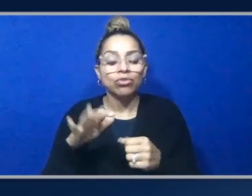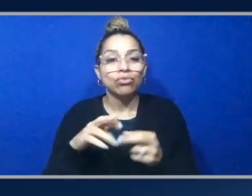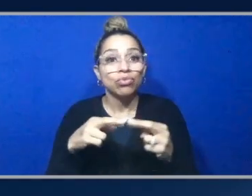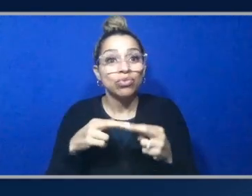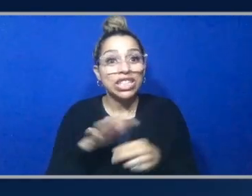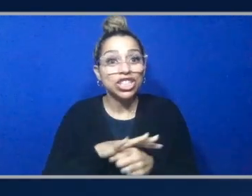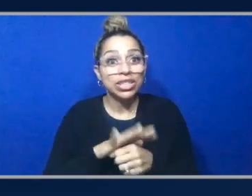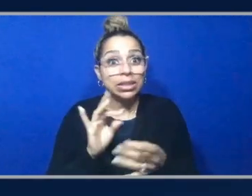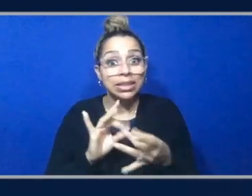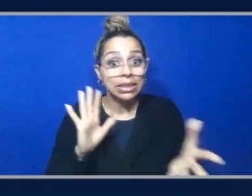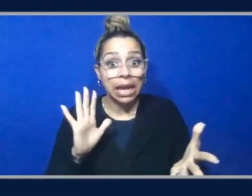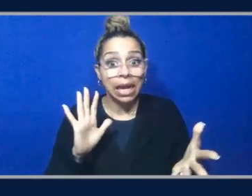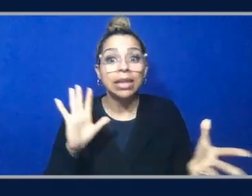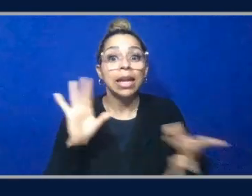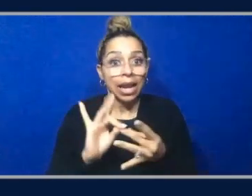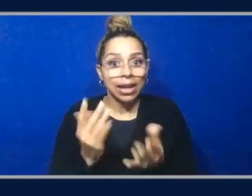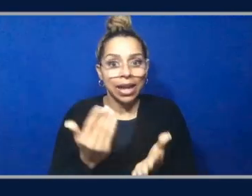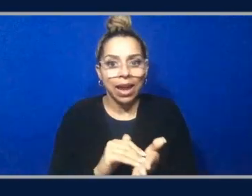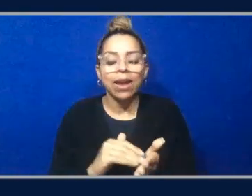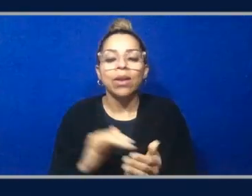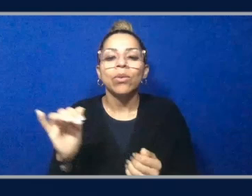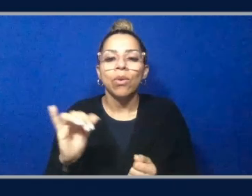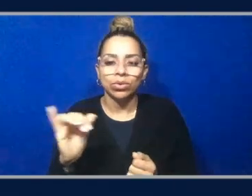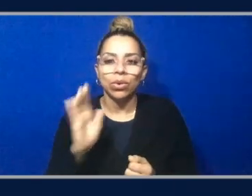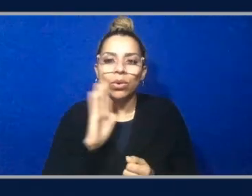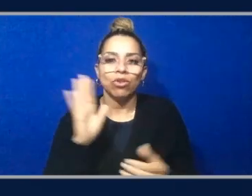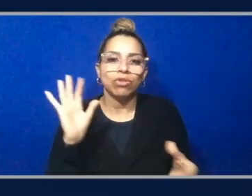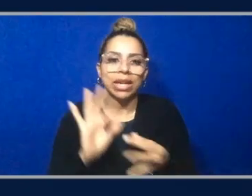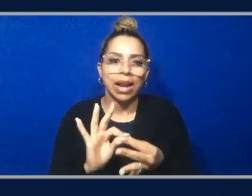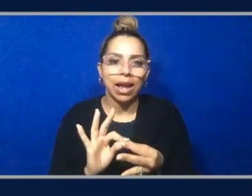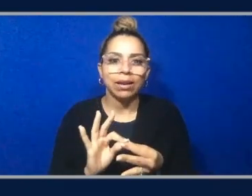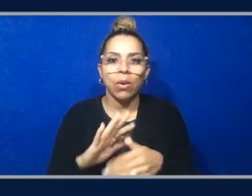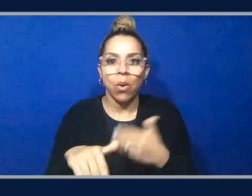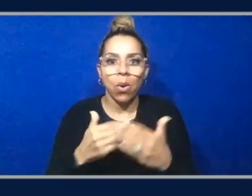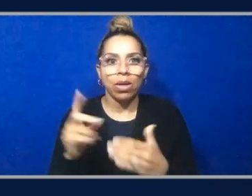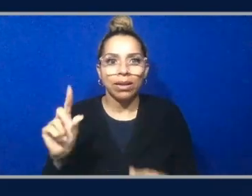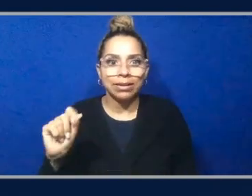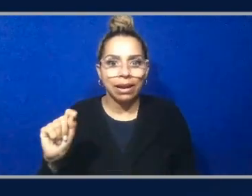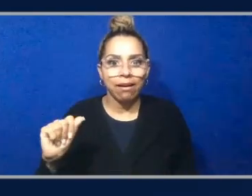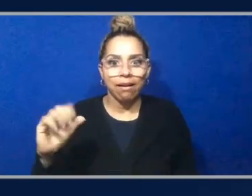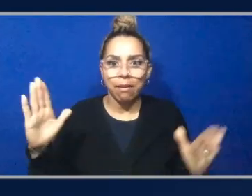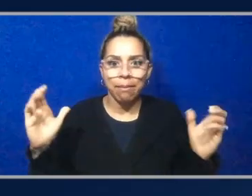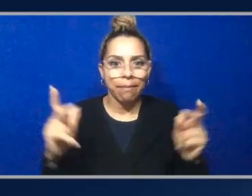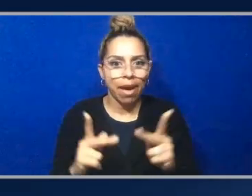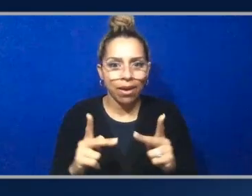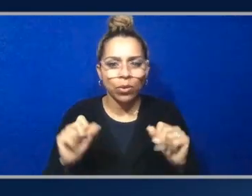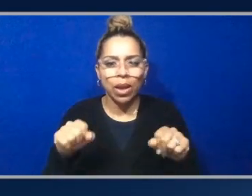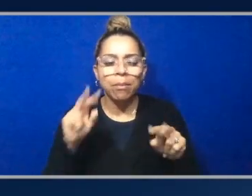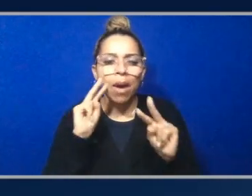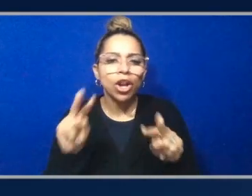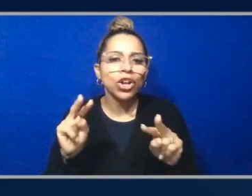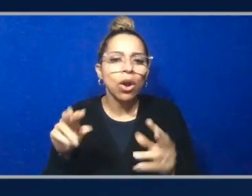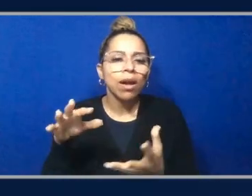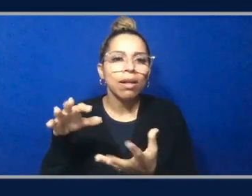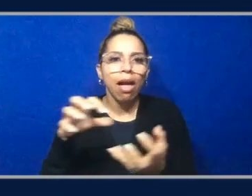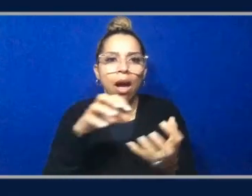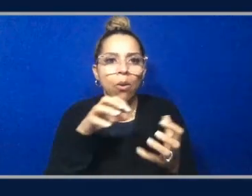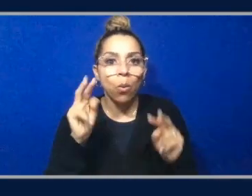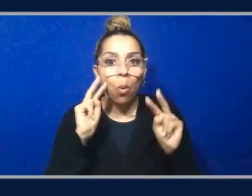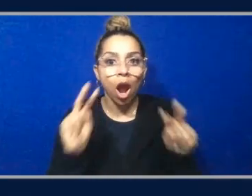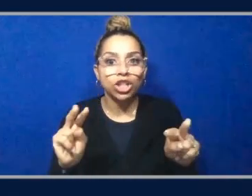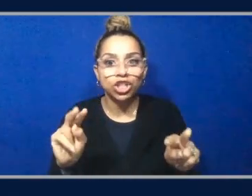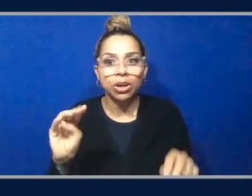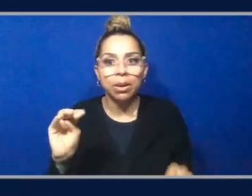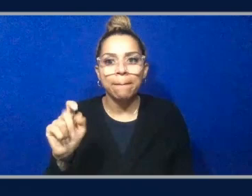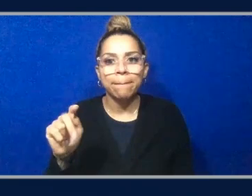reconnect and rebring all that data back. And you can monitor it through CloudWatch metrics on how far apart two regions are in terms of like time, right? Okay. We call it